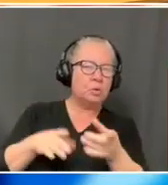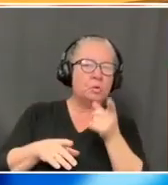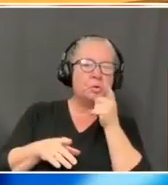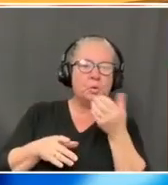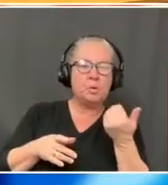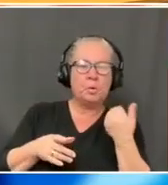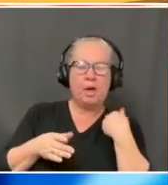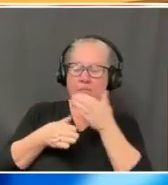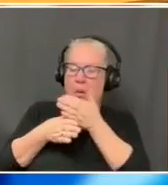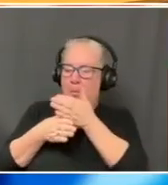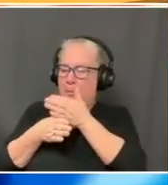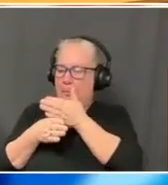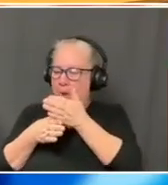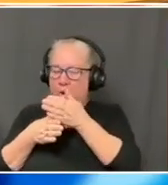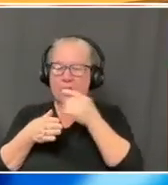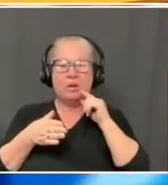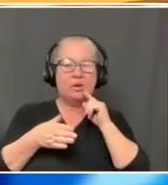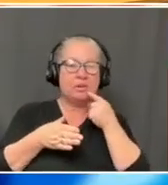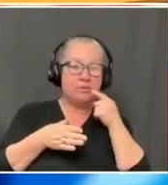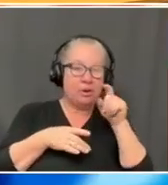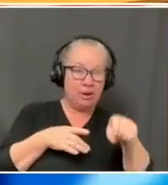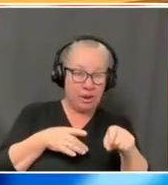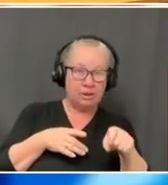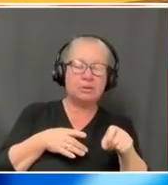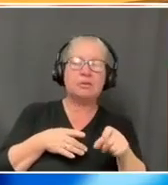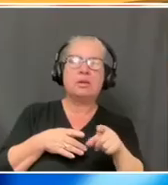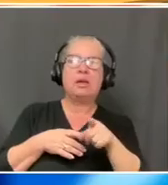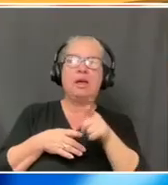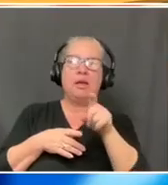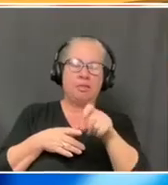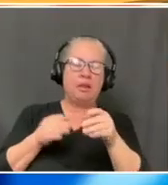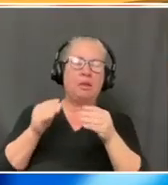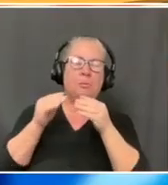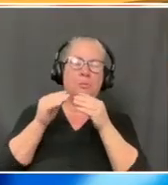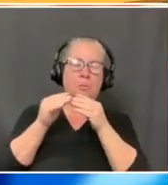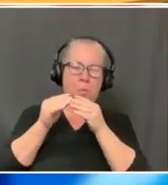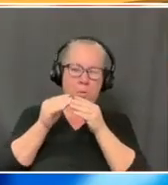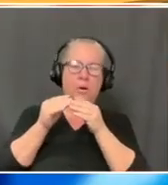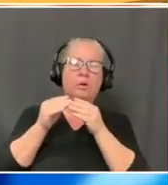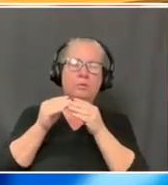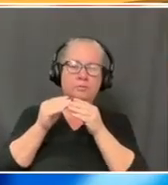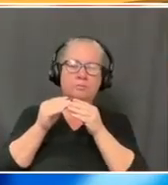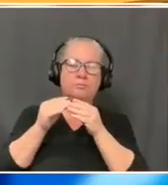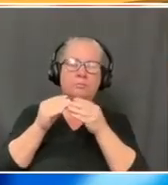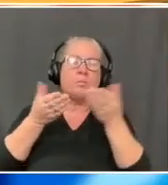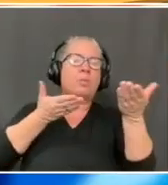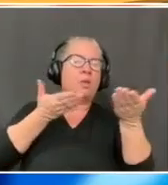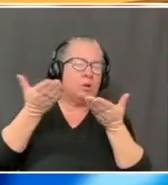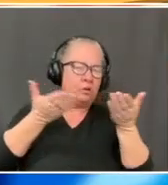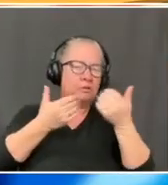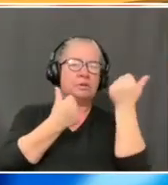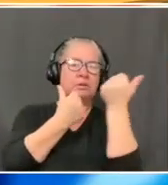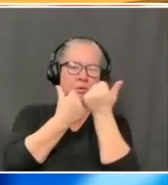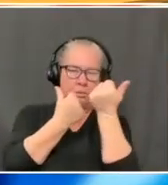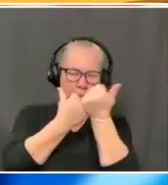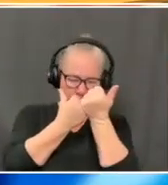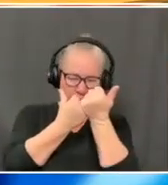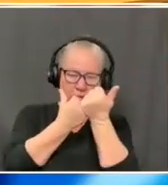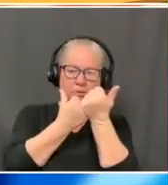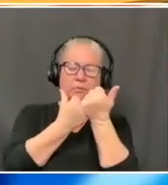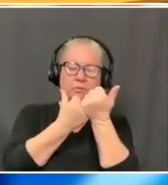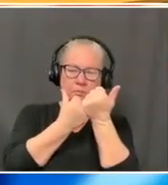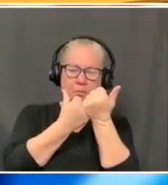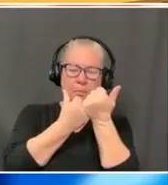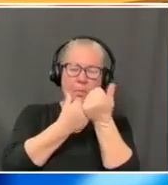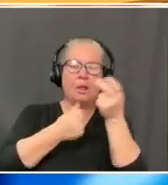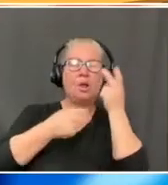require additional, more substantial services and supports. And so it's the combination of trends there that you see, again,